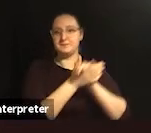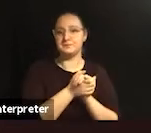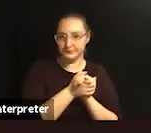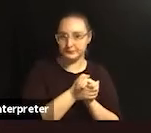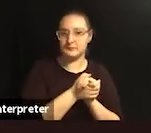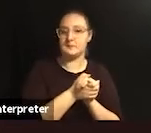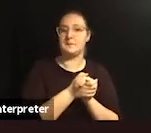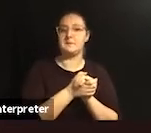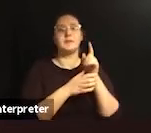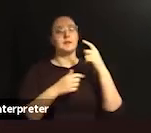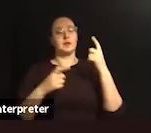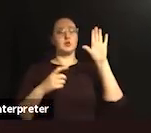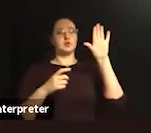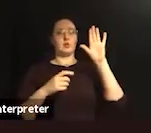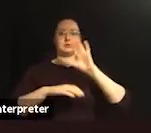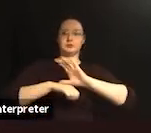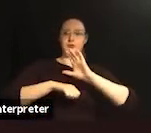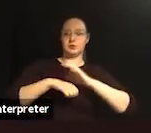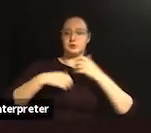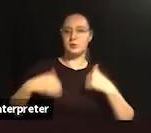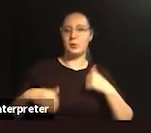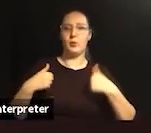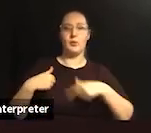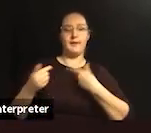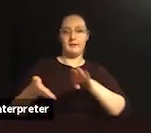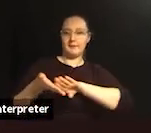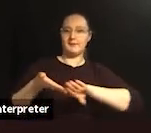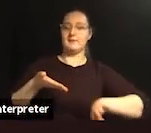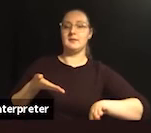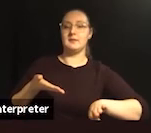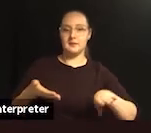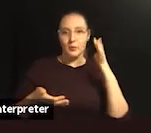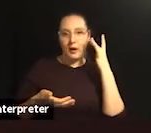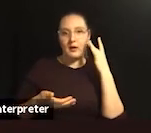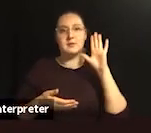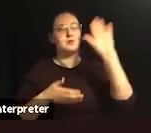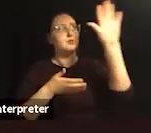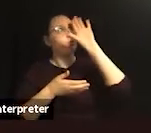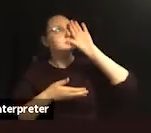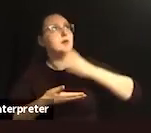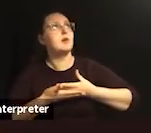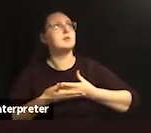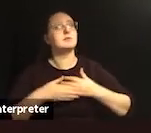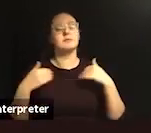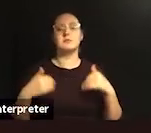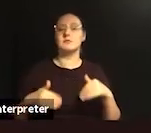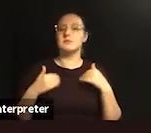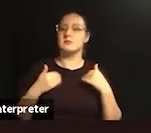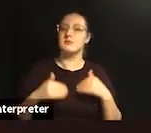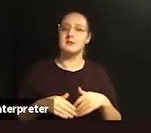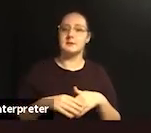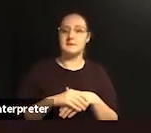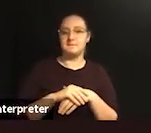by the blood of your Christ. Reveal its unity, guard its faith, and preserve it in peace. And grant that we may find our inheritance